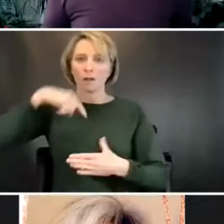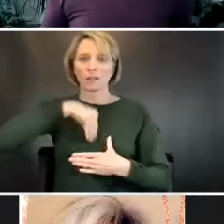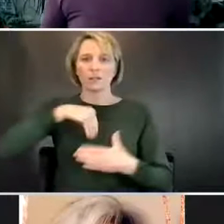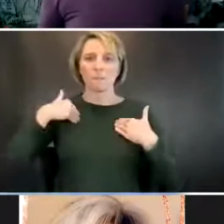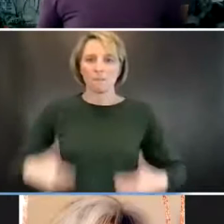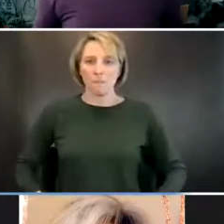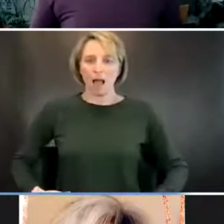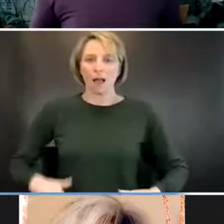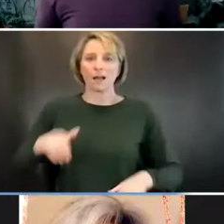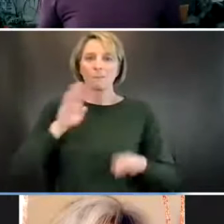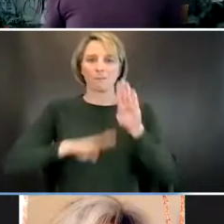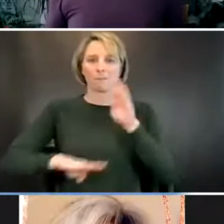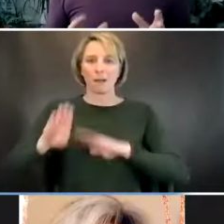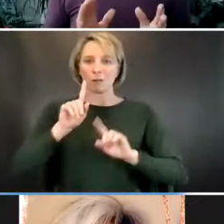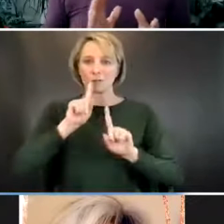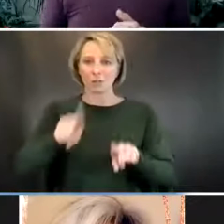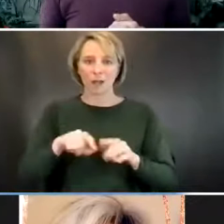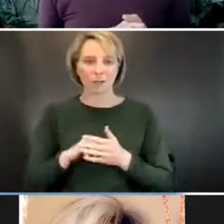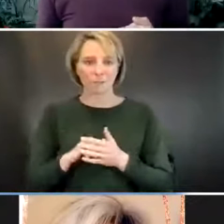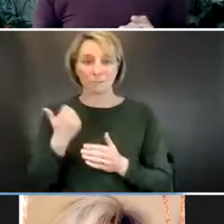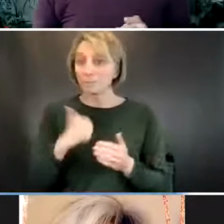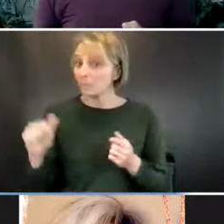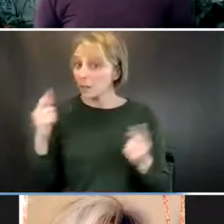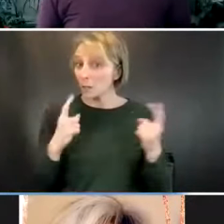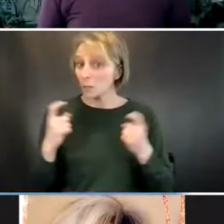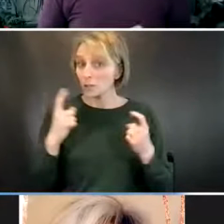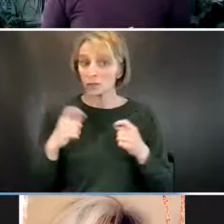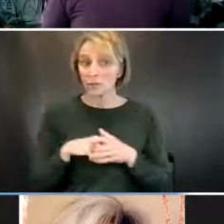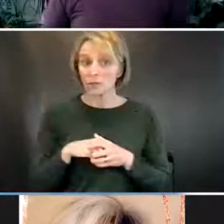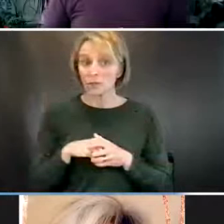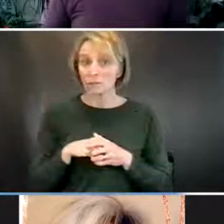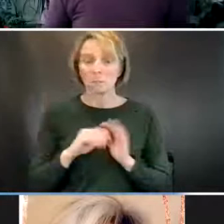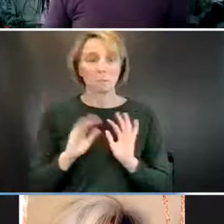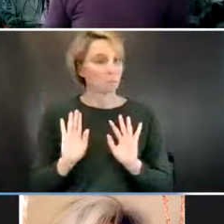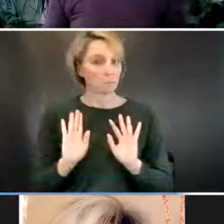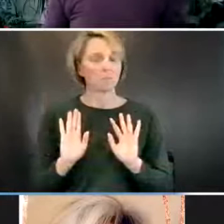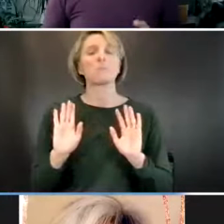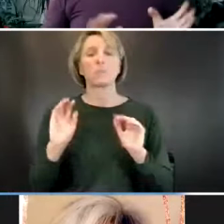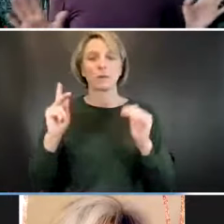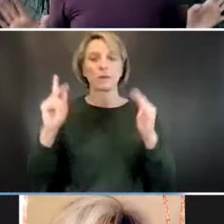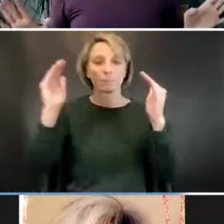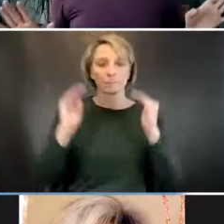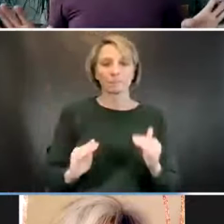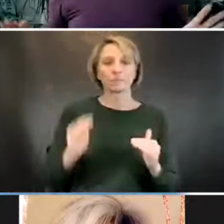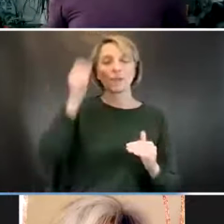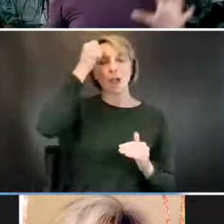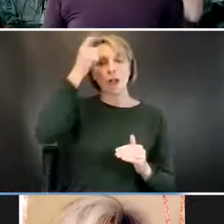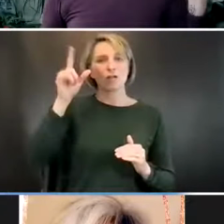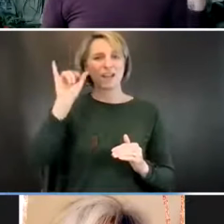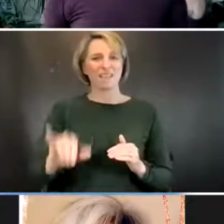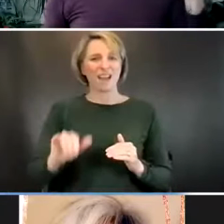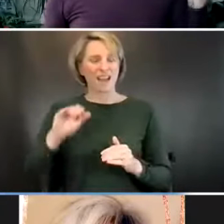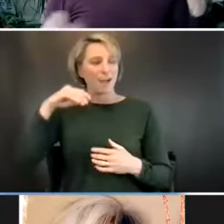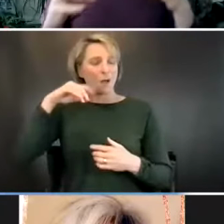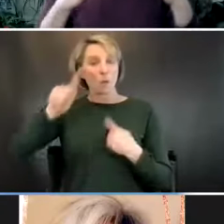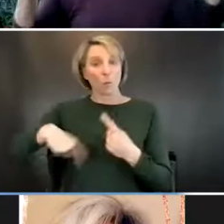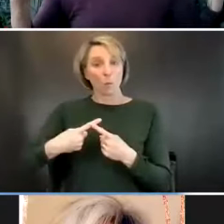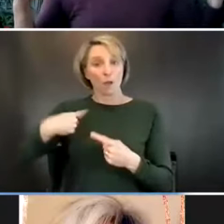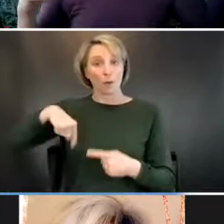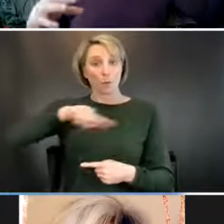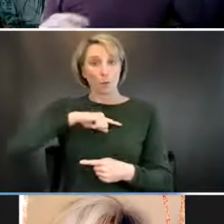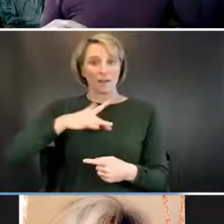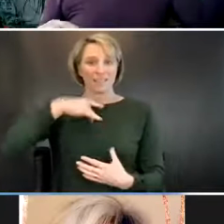All right, moving on. So in order for us to understand the stress response cycle a little bit better and to really